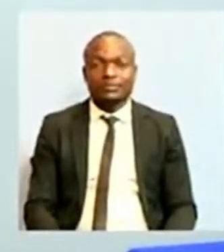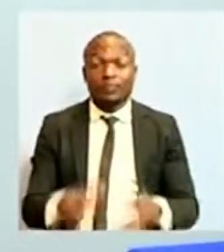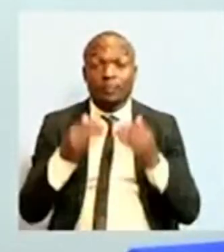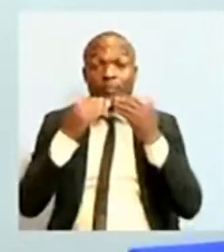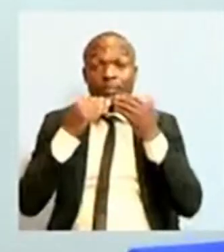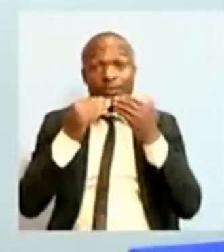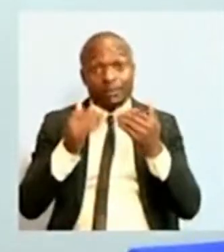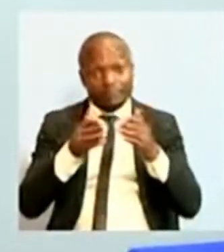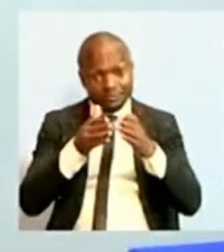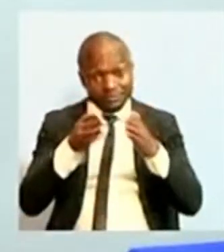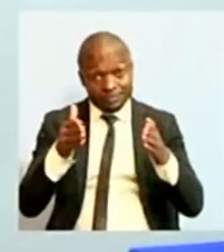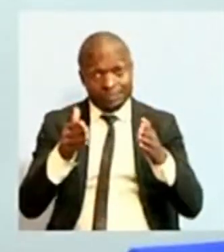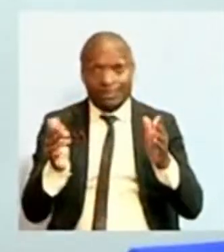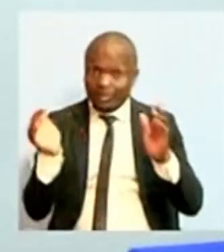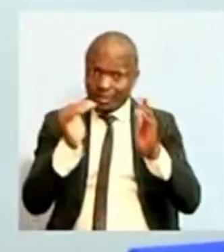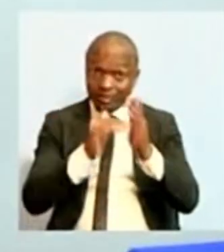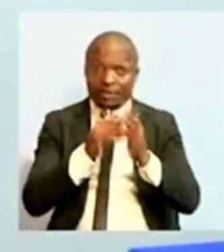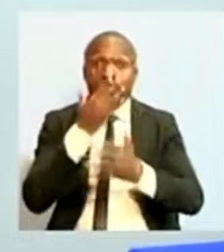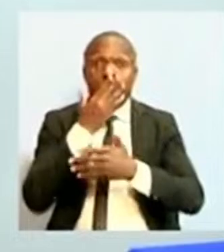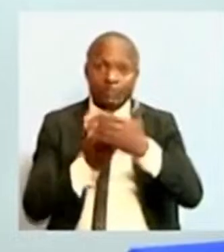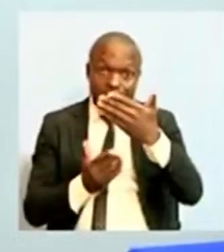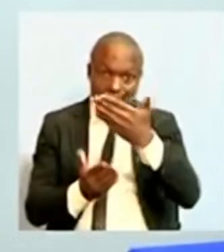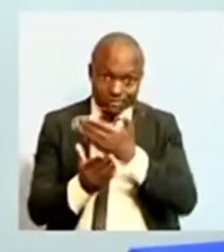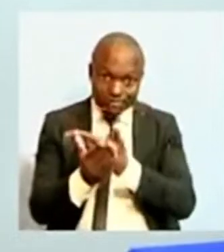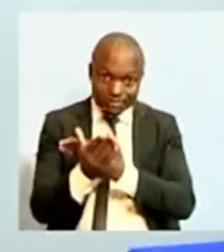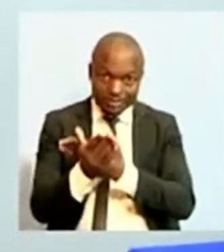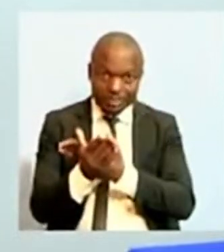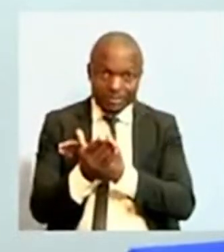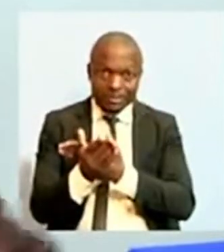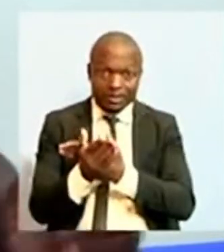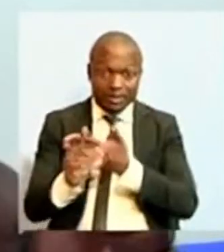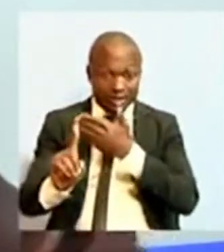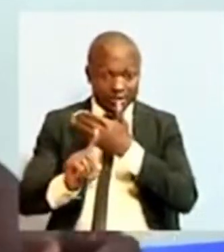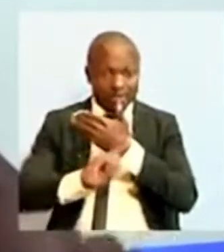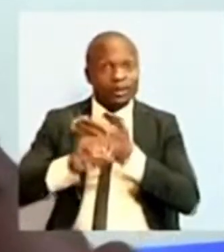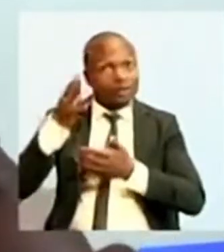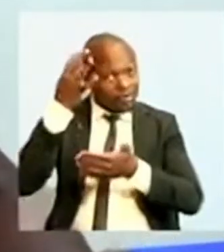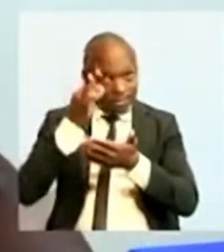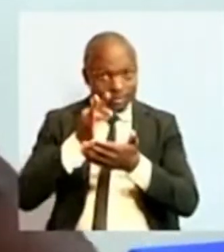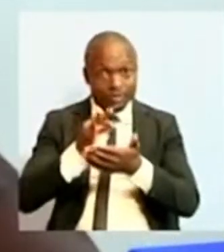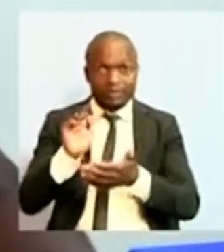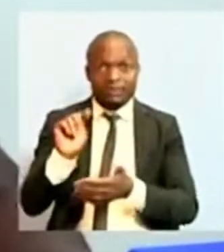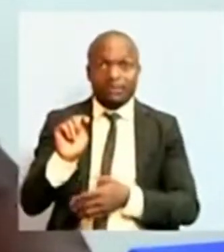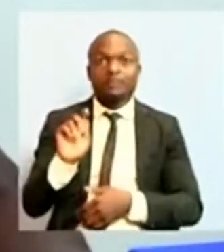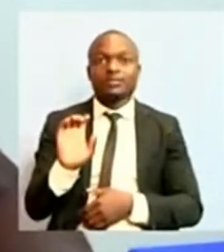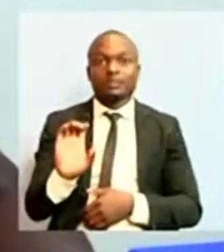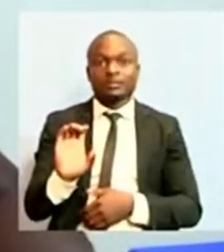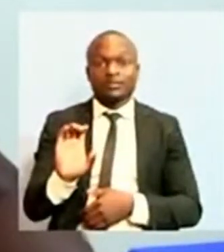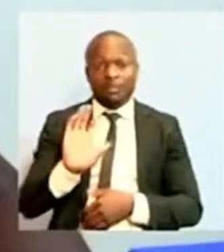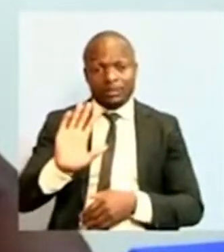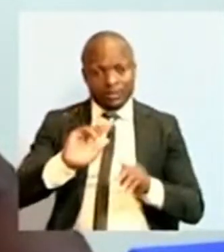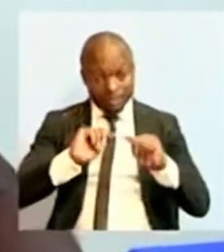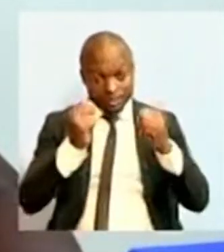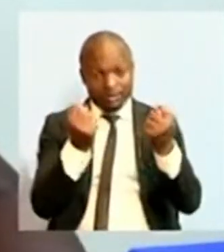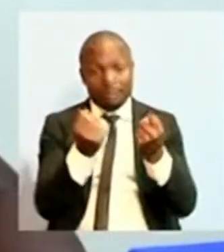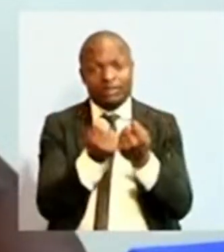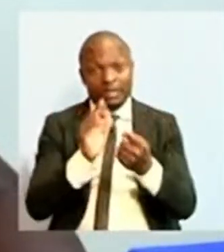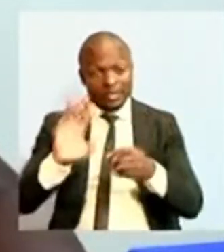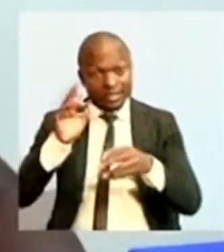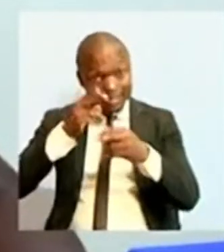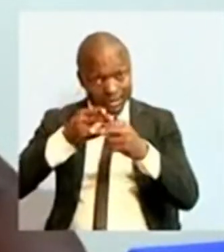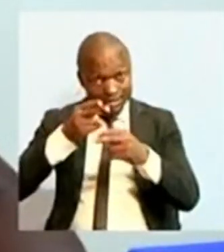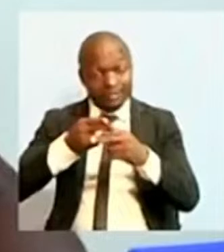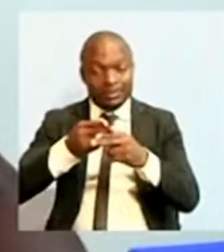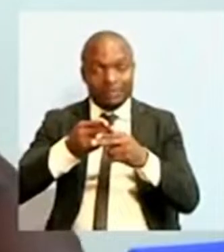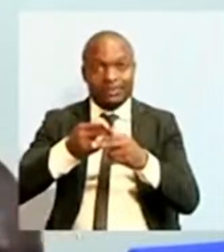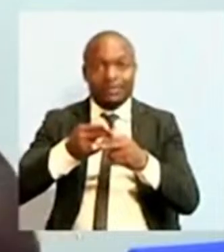Thank you so much. Once again, good morning, Town Clerk and your team. My name is Christopher Shakafuswa.